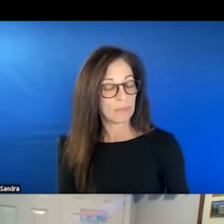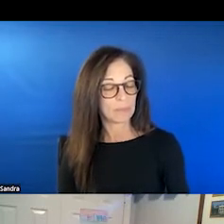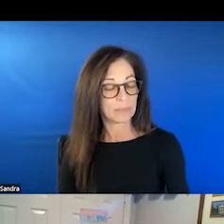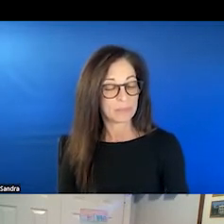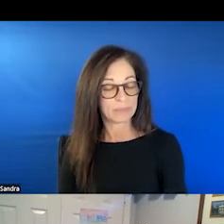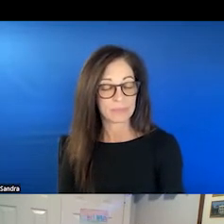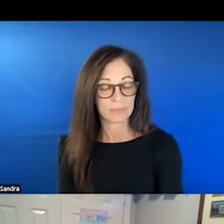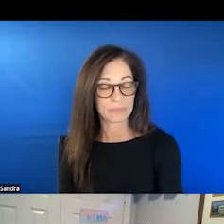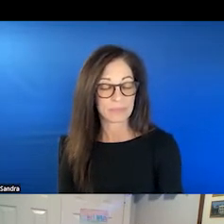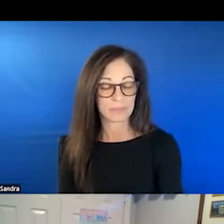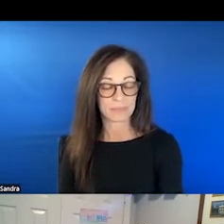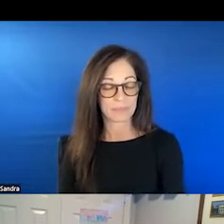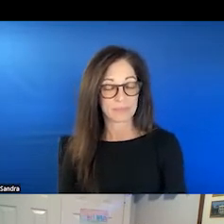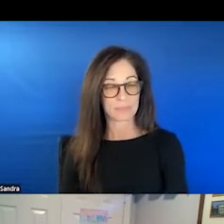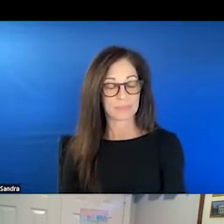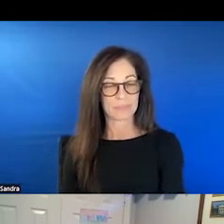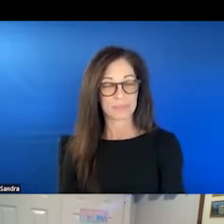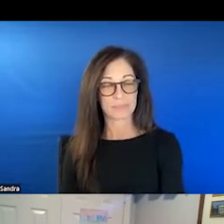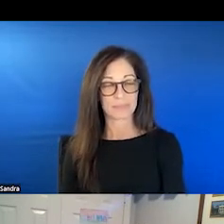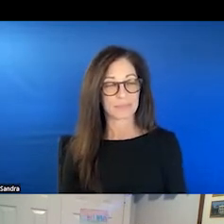ahead to our next slide, please.